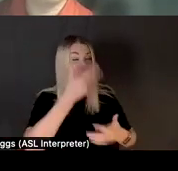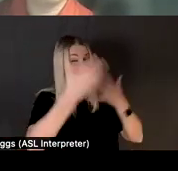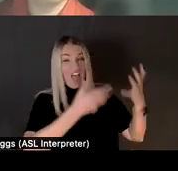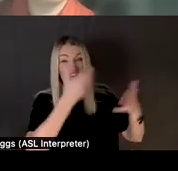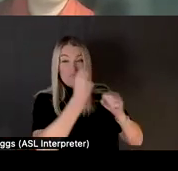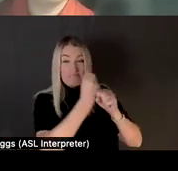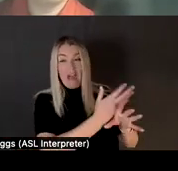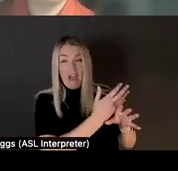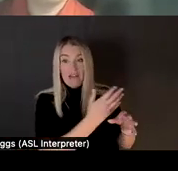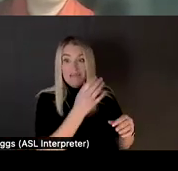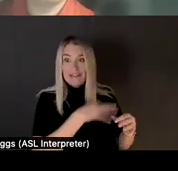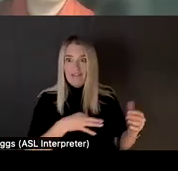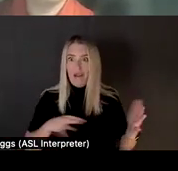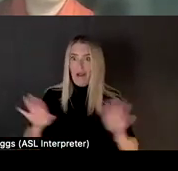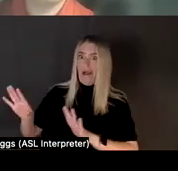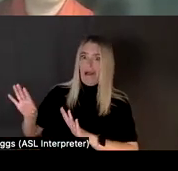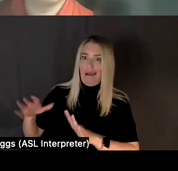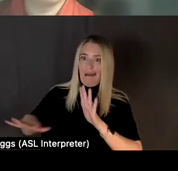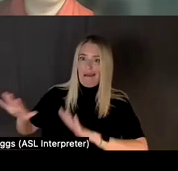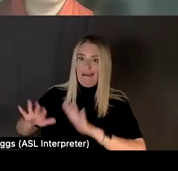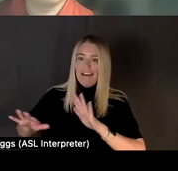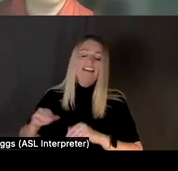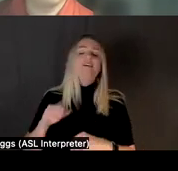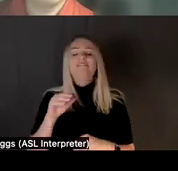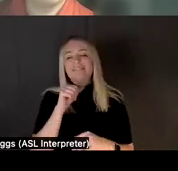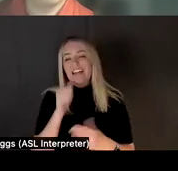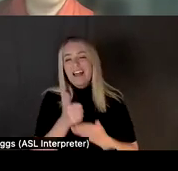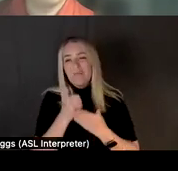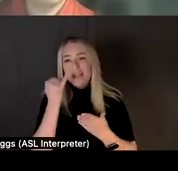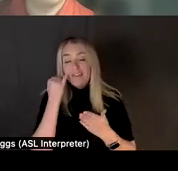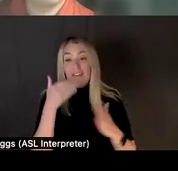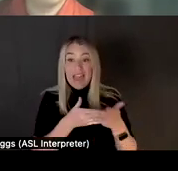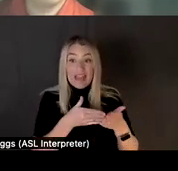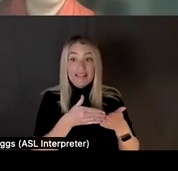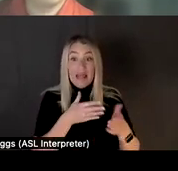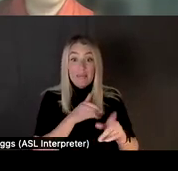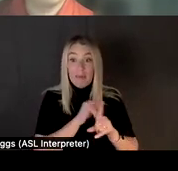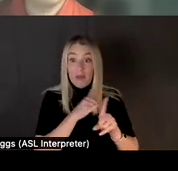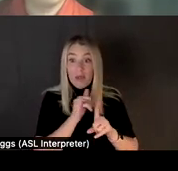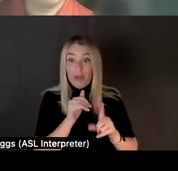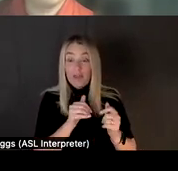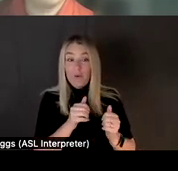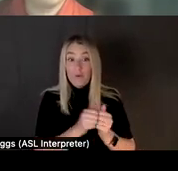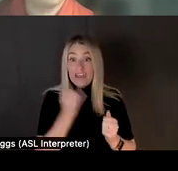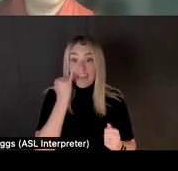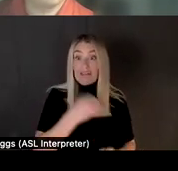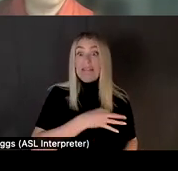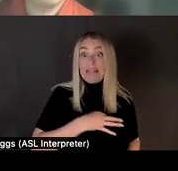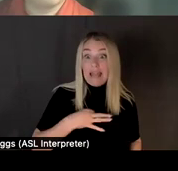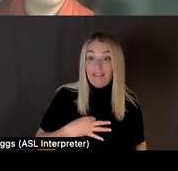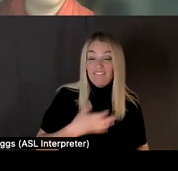staff members. It also doesn't do much good to work on anti-bullying with students if staff members yell at